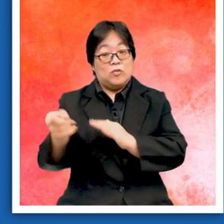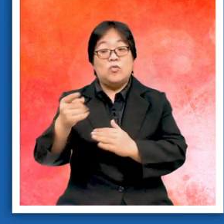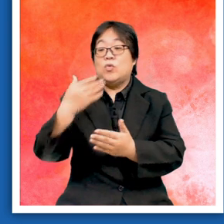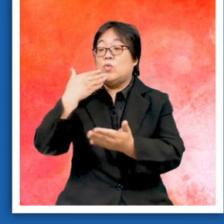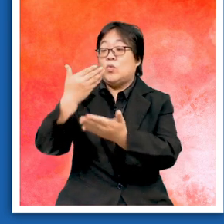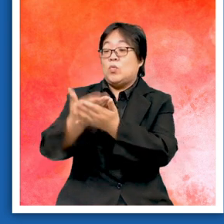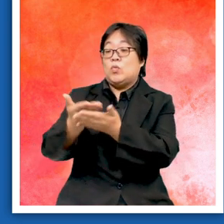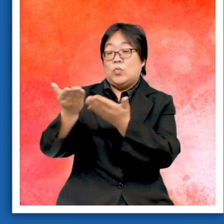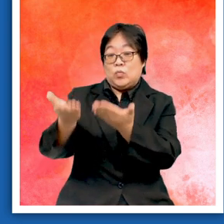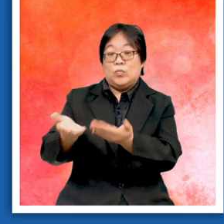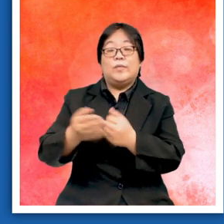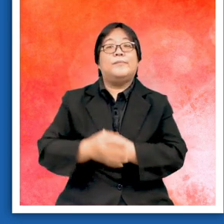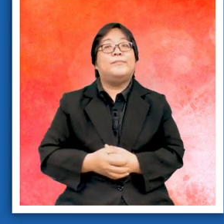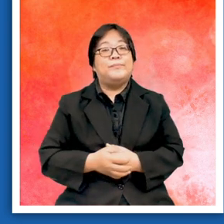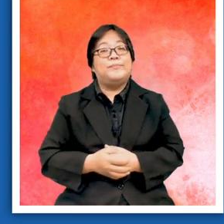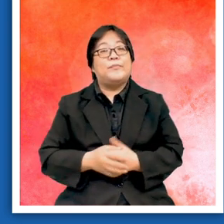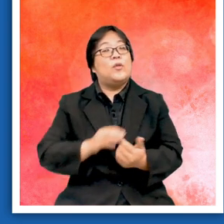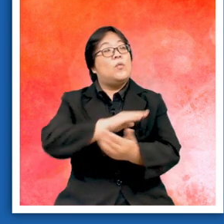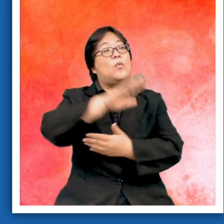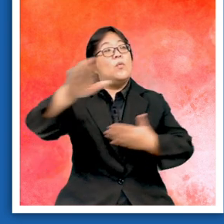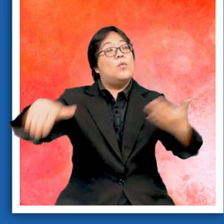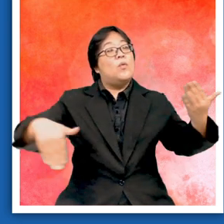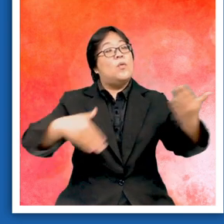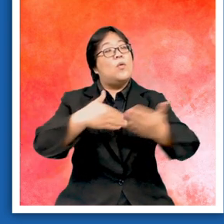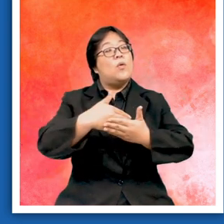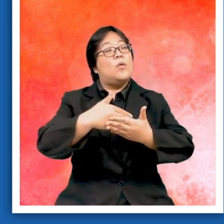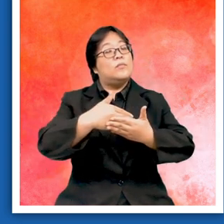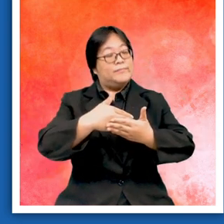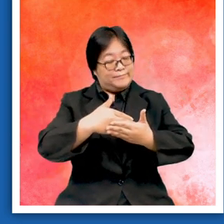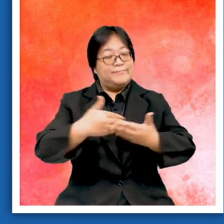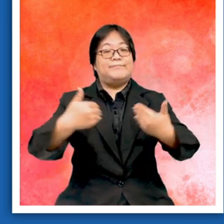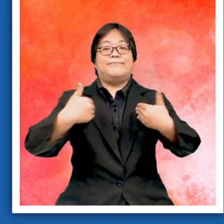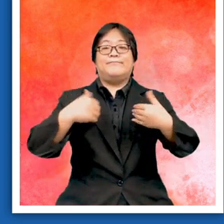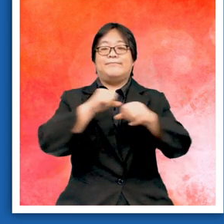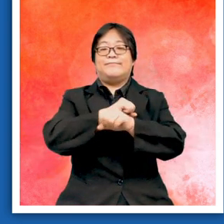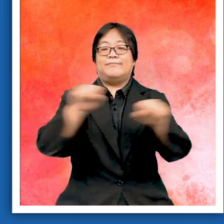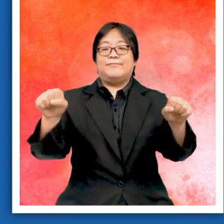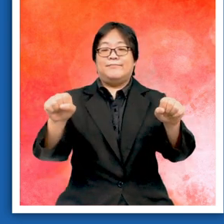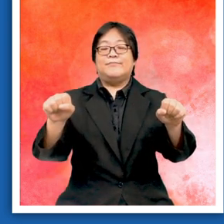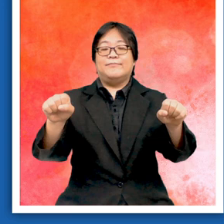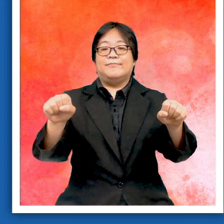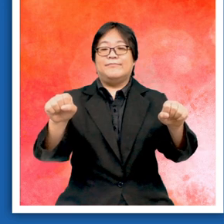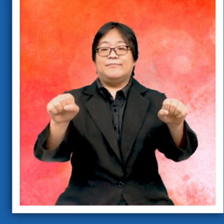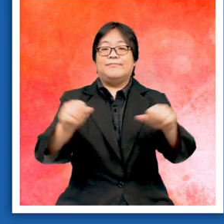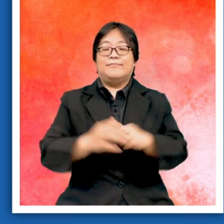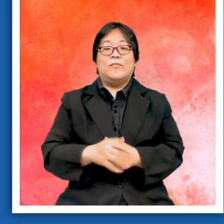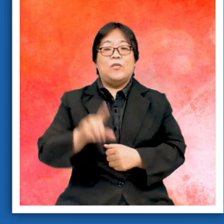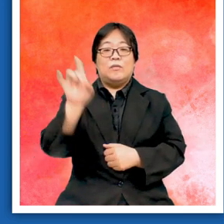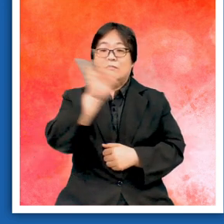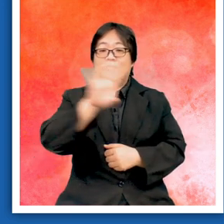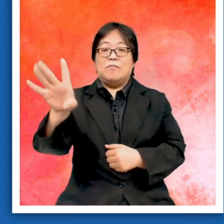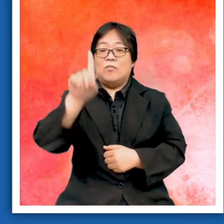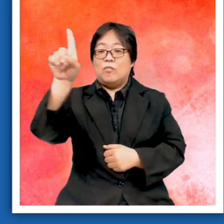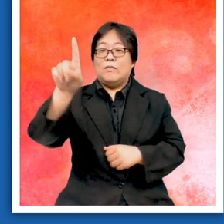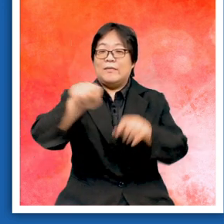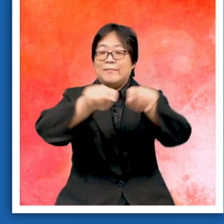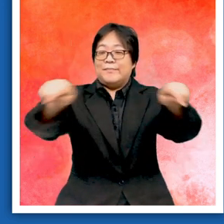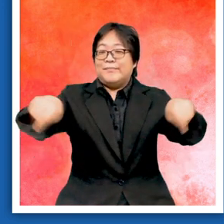about this is that everything will be stored in one place.